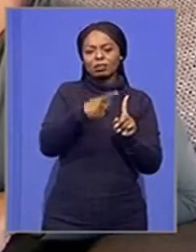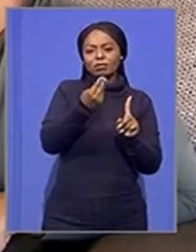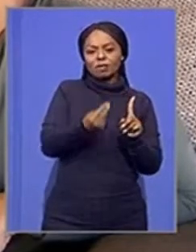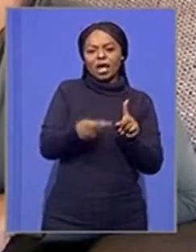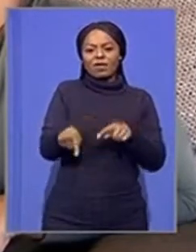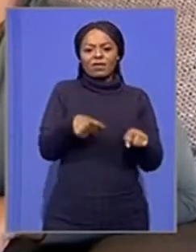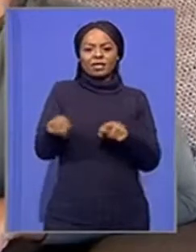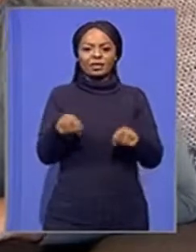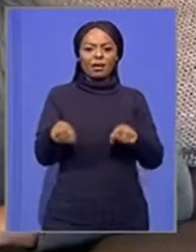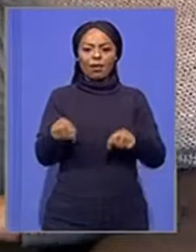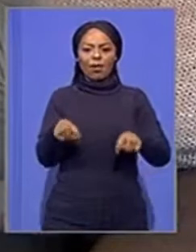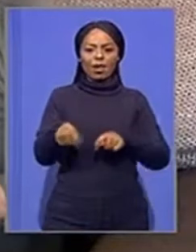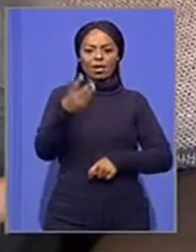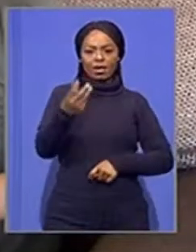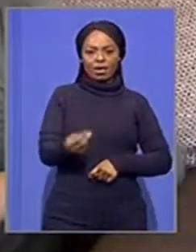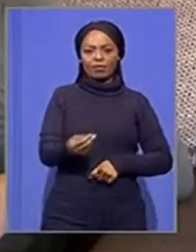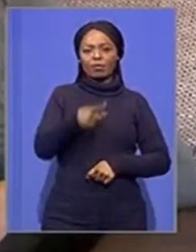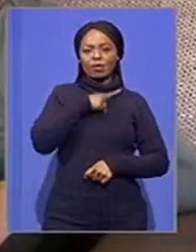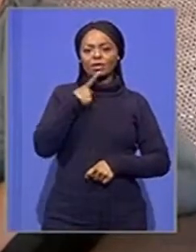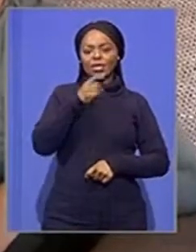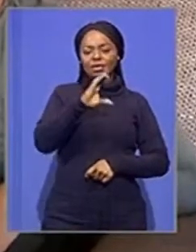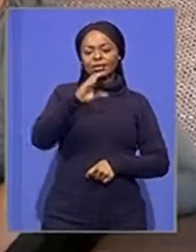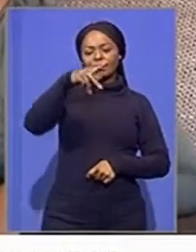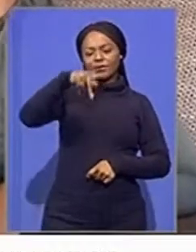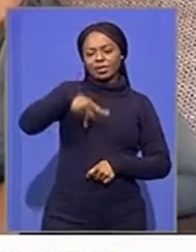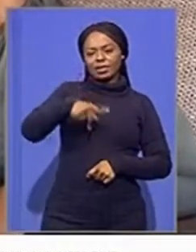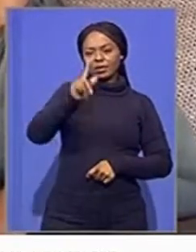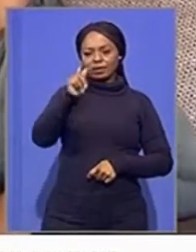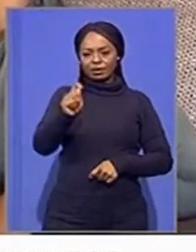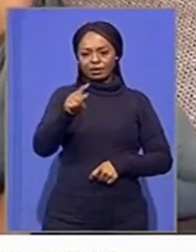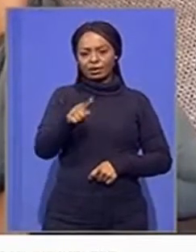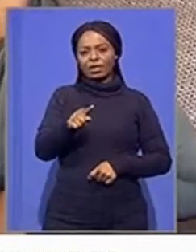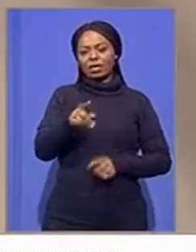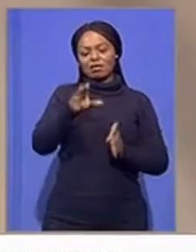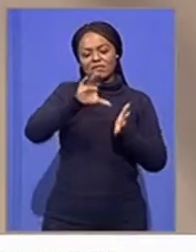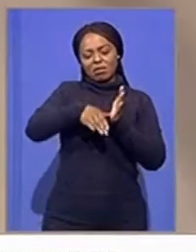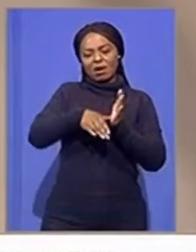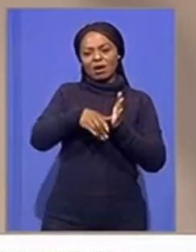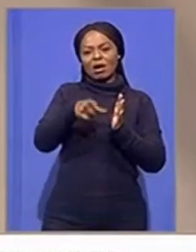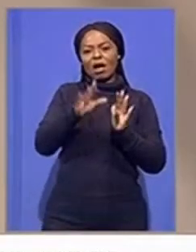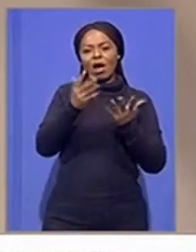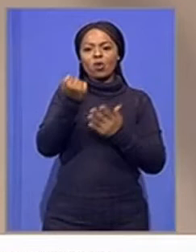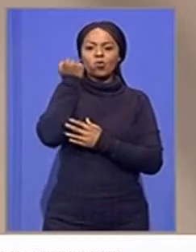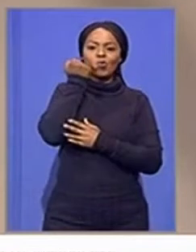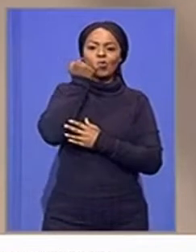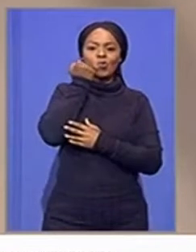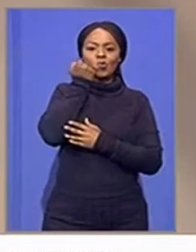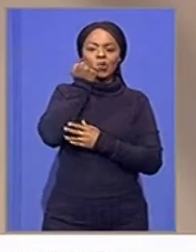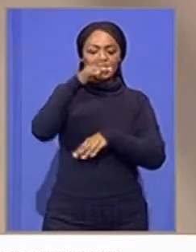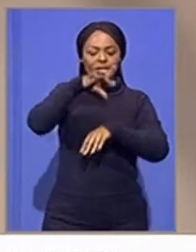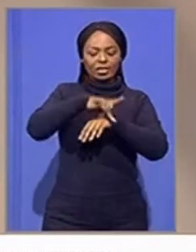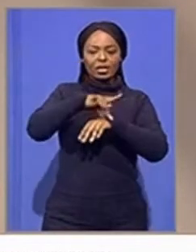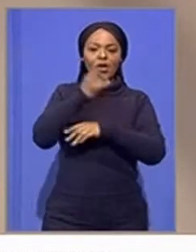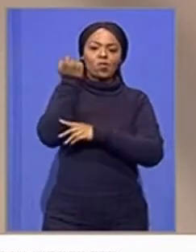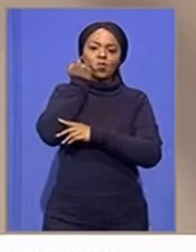di hlalosa congenital pseudarthrosis of the tibia e le bohloko ba manonyeletso. Manonyeletso a hlasetsweng ke bohloko bona